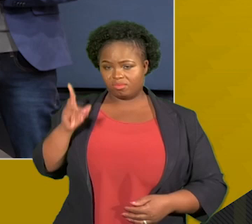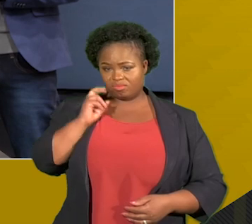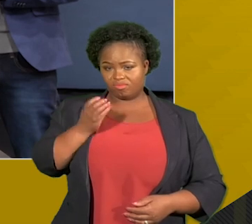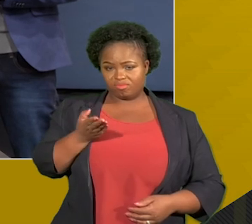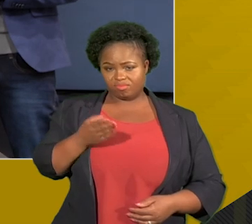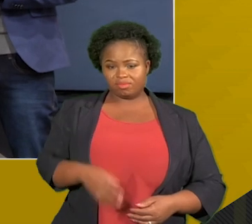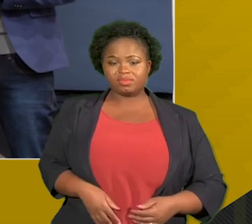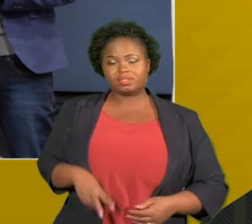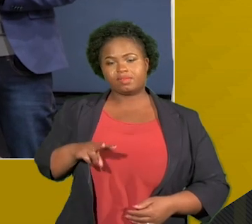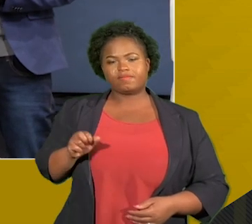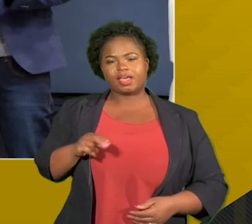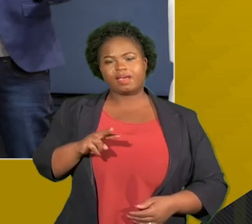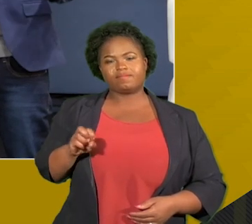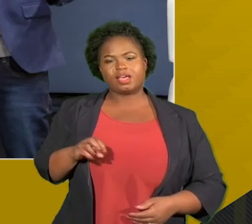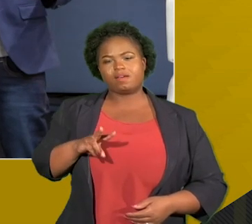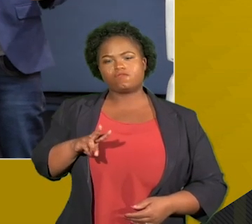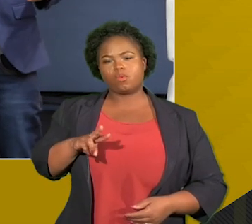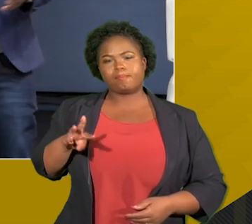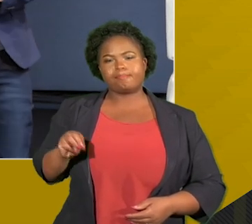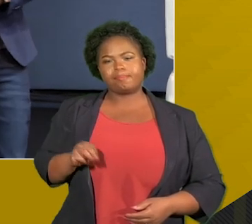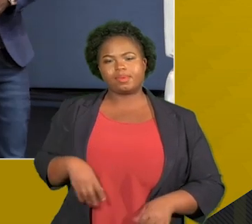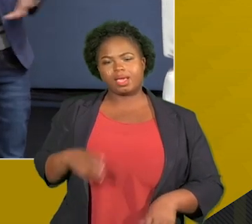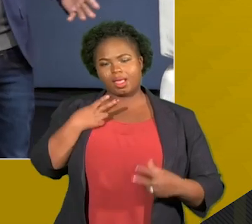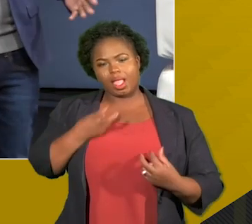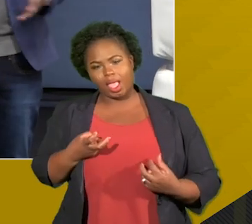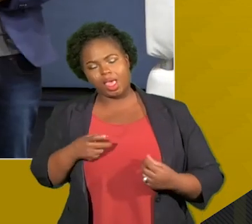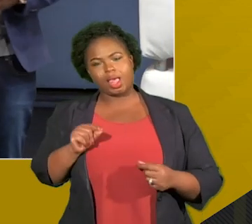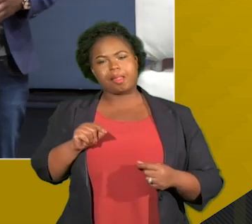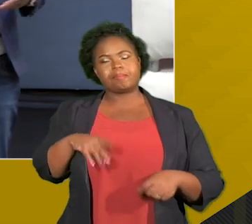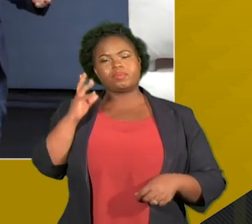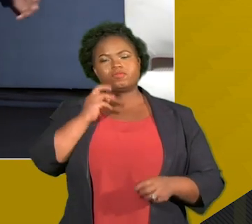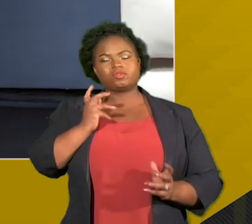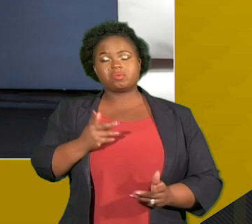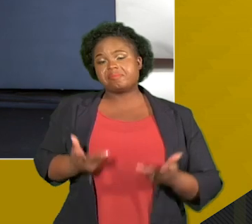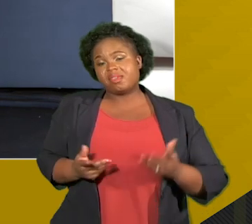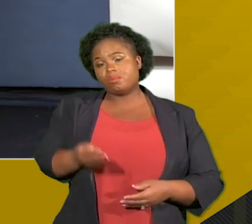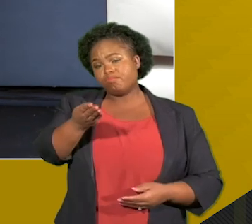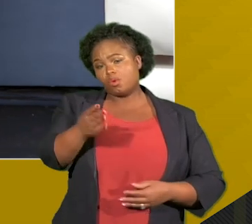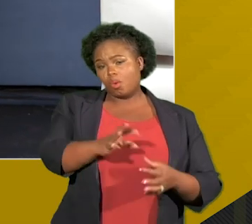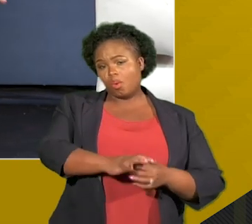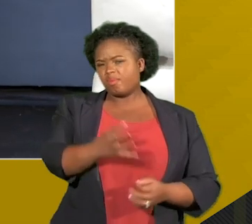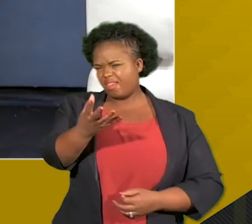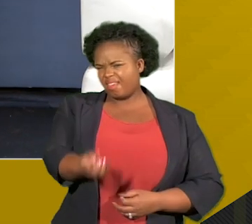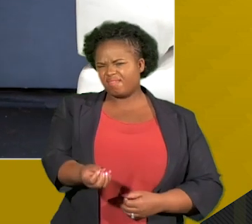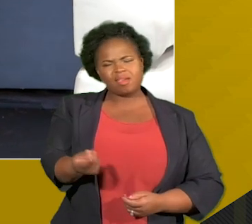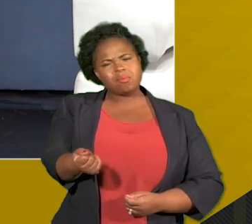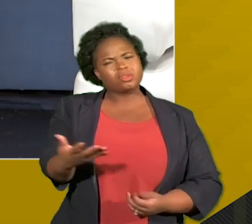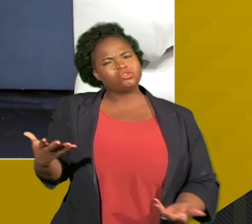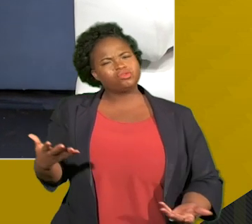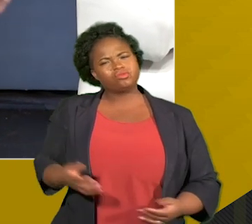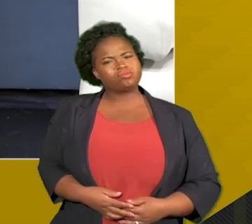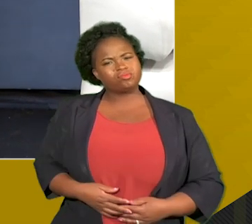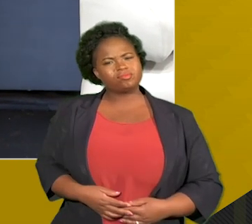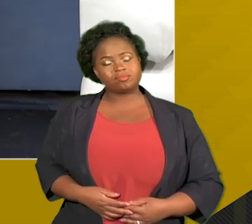about va-va-voom. Yes. I want to find out a car as well. Maybe you have that piece of art on Nayo. That would be Malini.